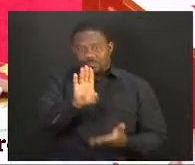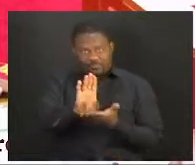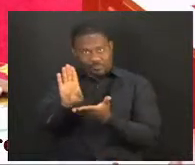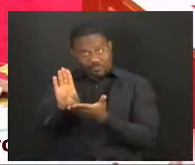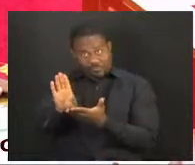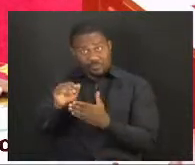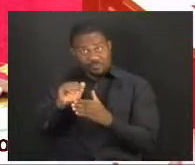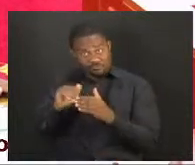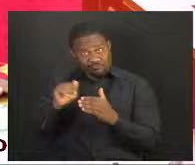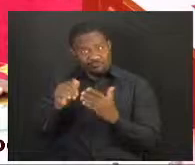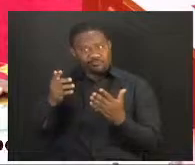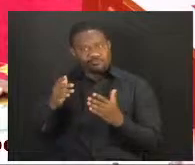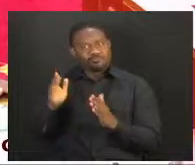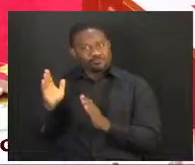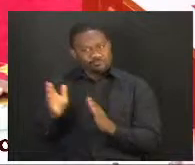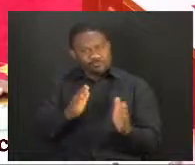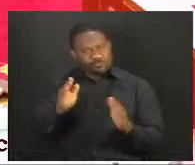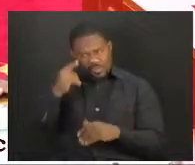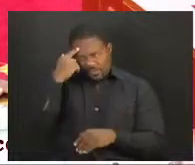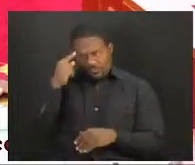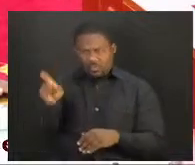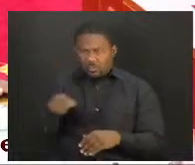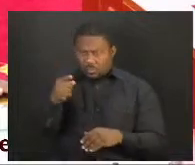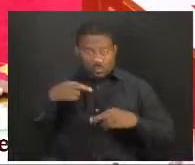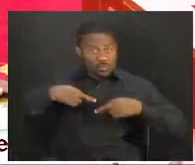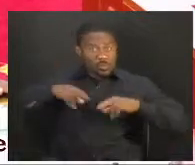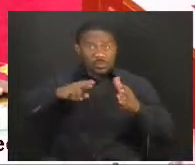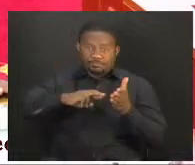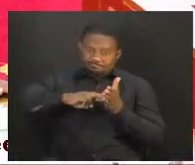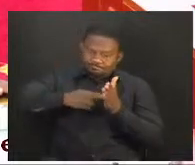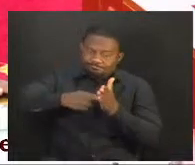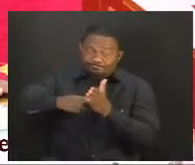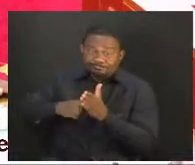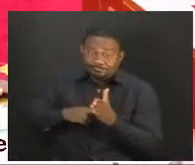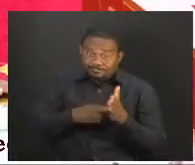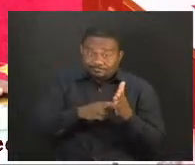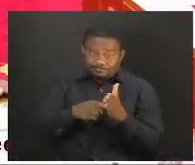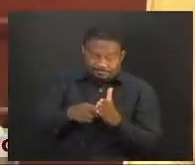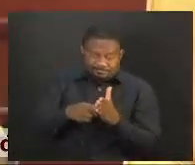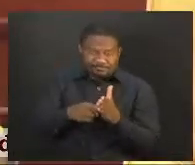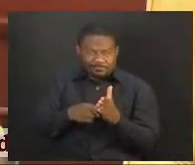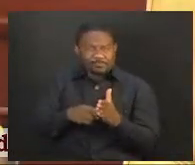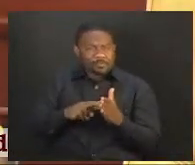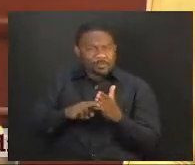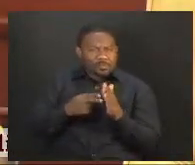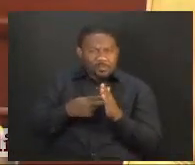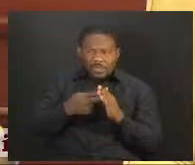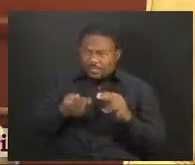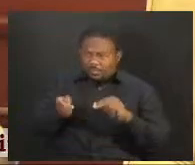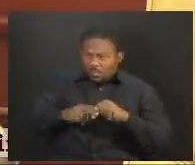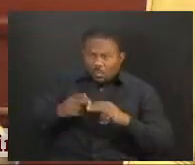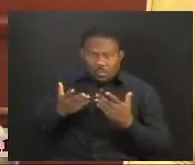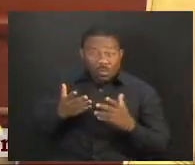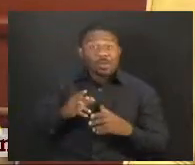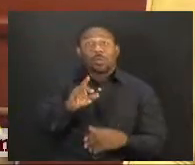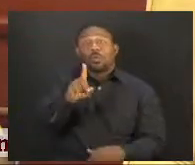Fund to be used solely for road maintenance. This represents an increase of